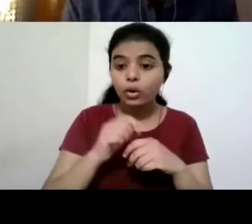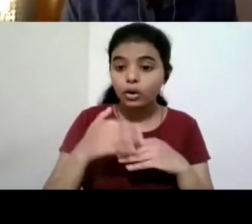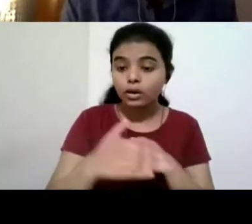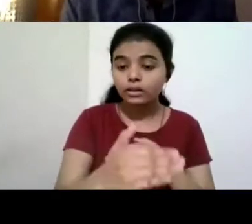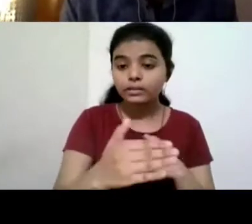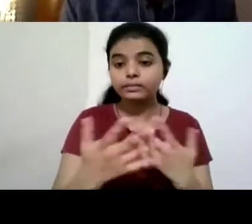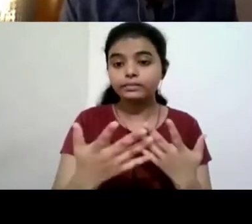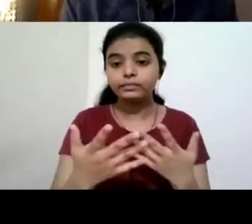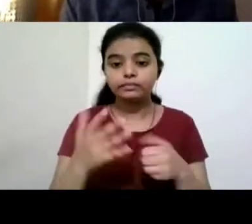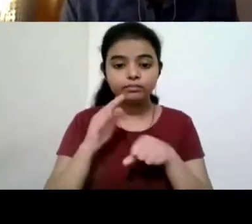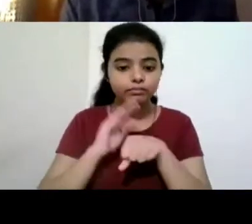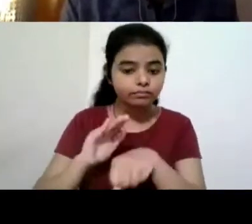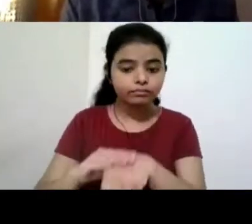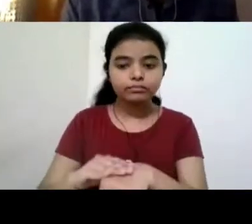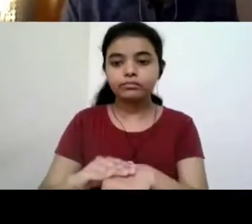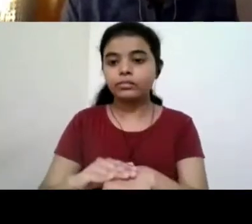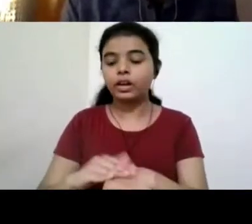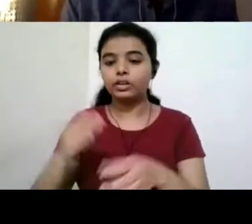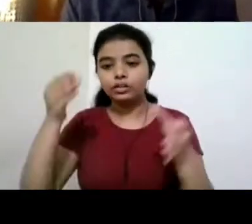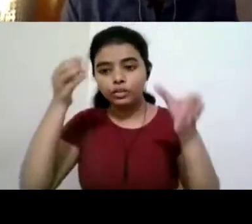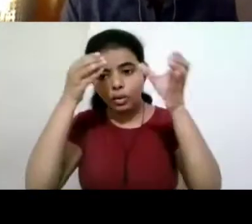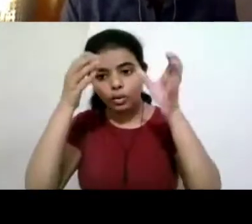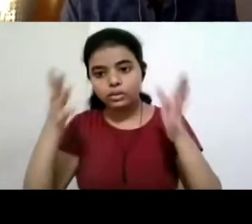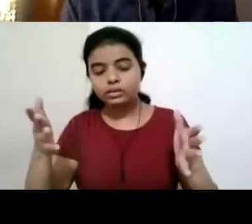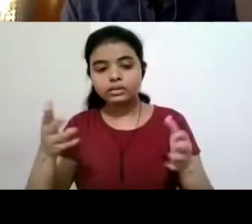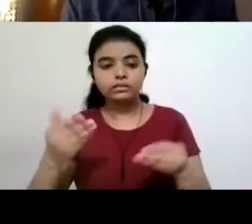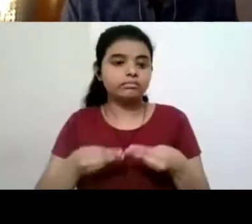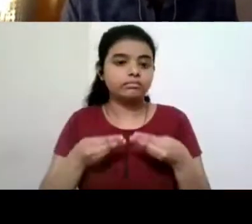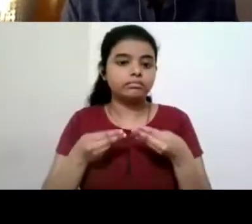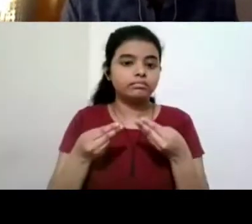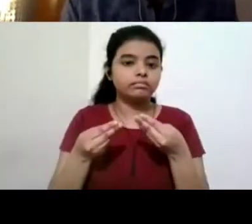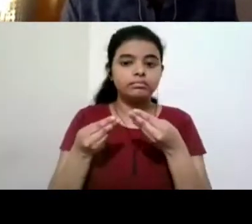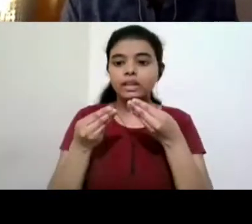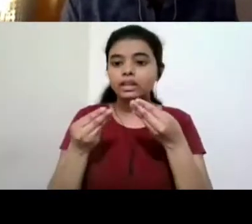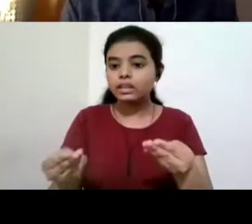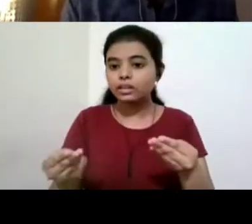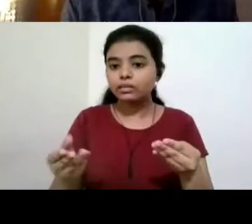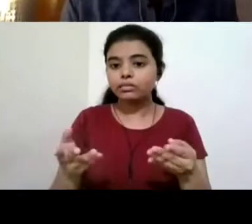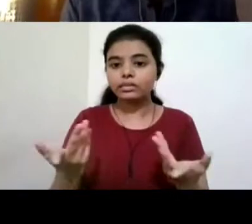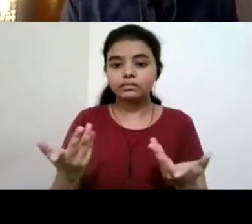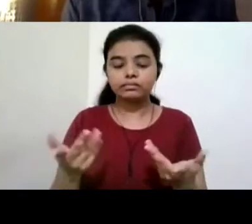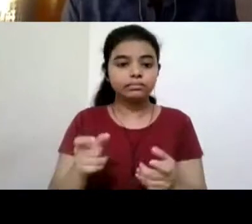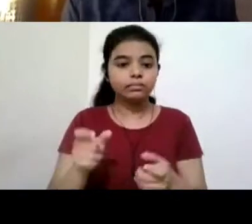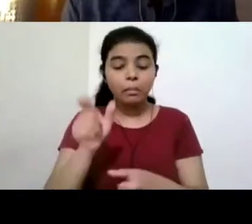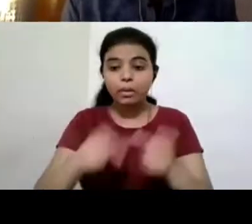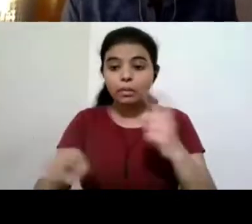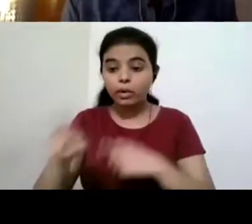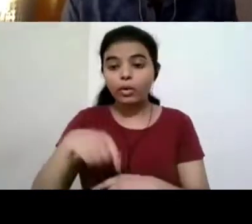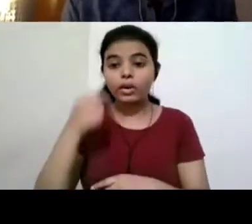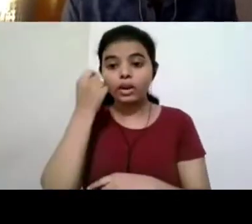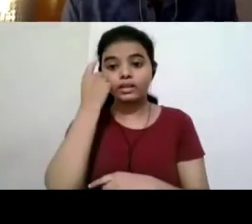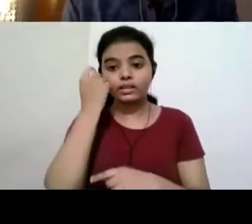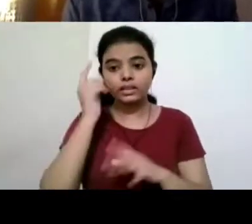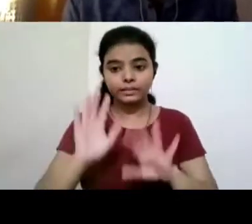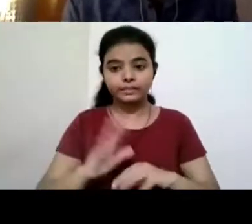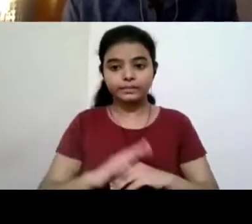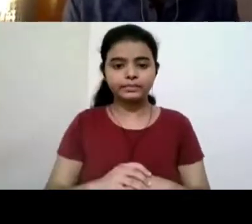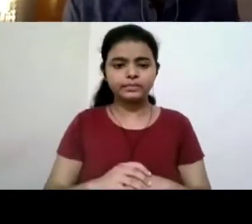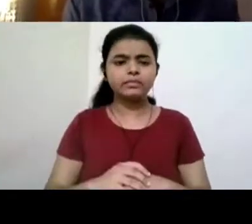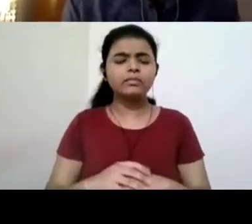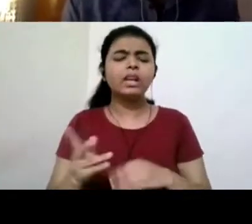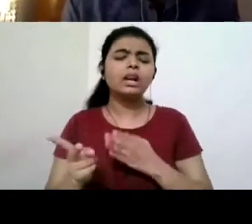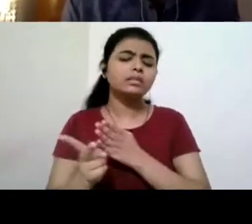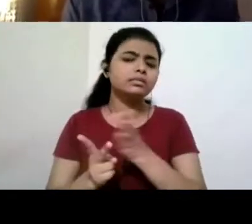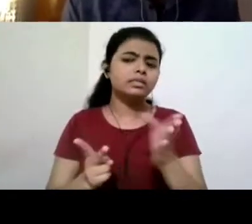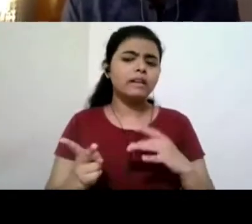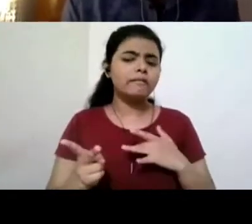this experiential knowledge was to be given that full standing stature of understanding and knowledge. The other dimension which